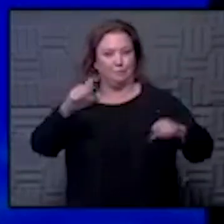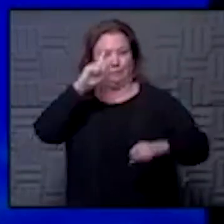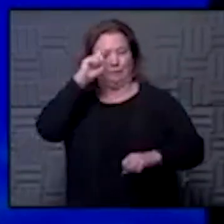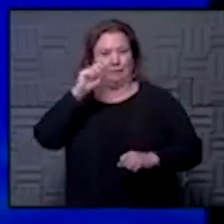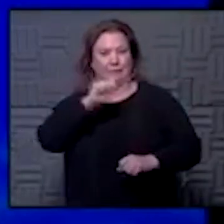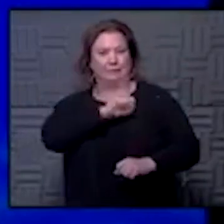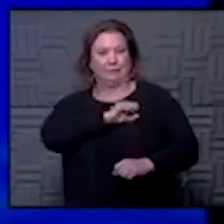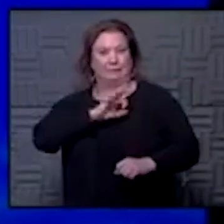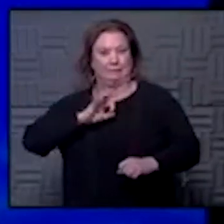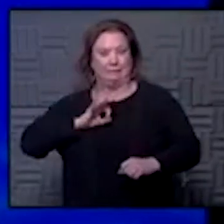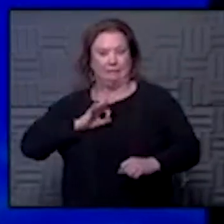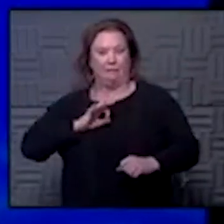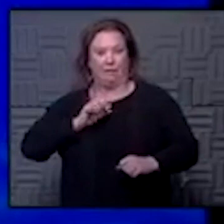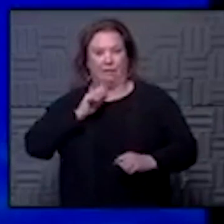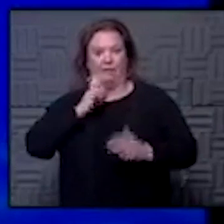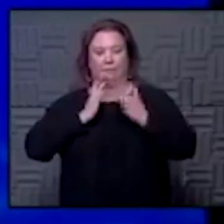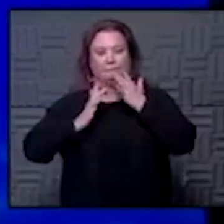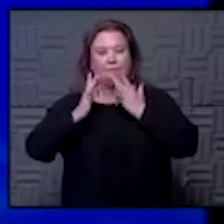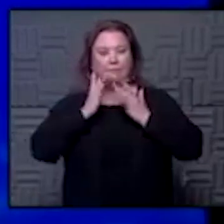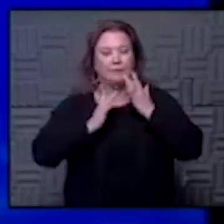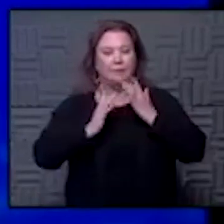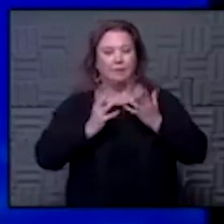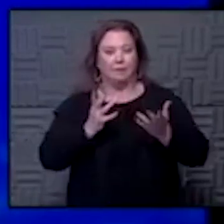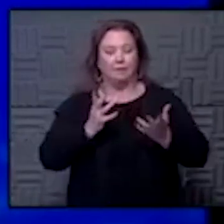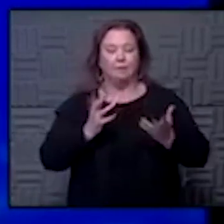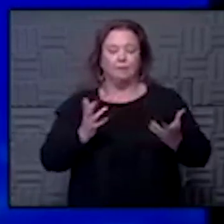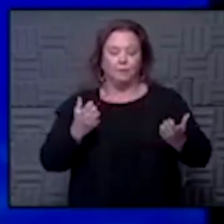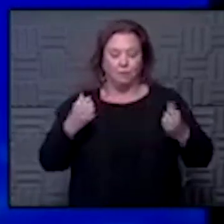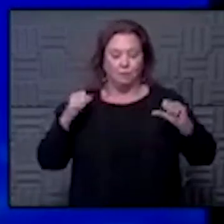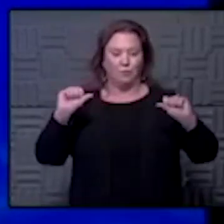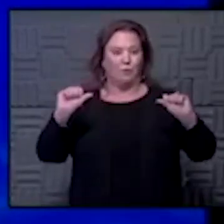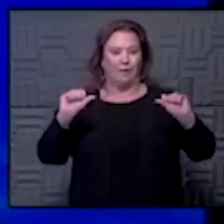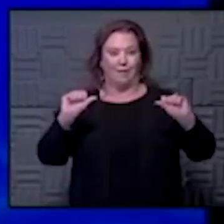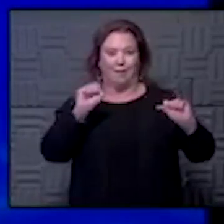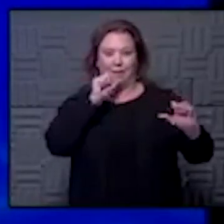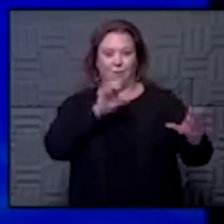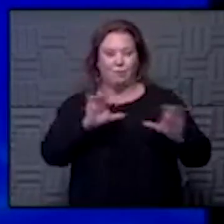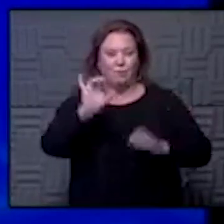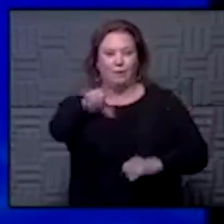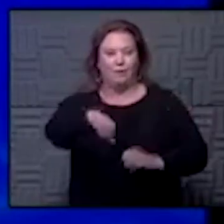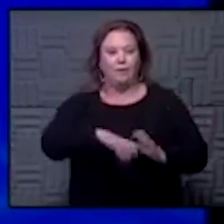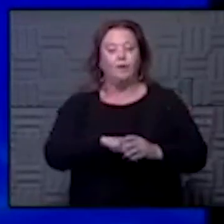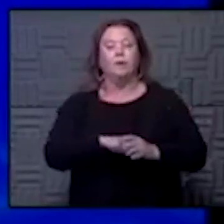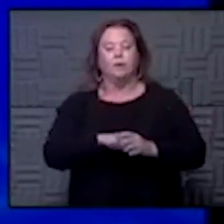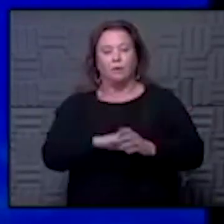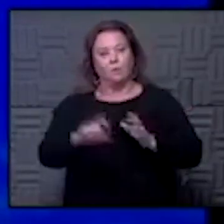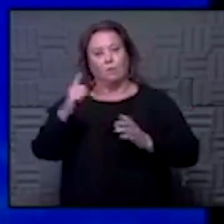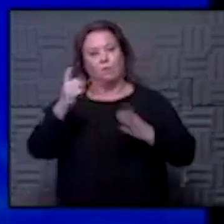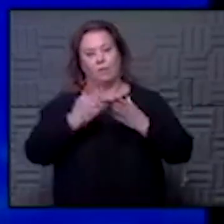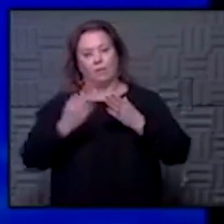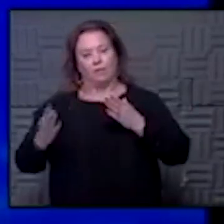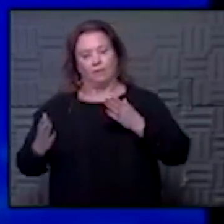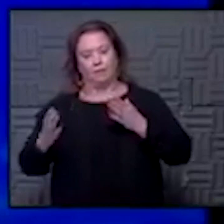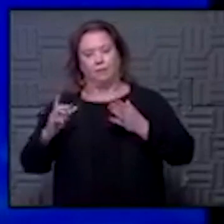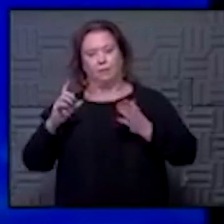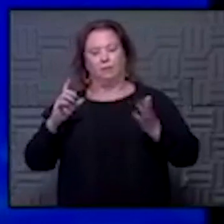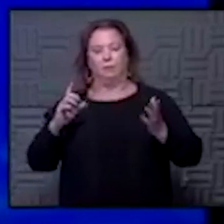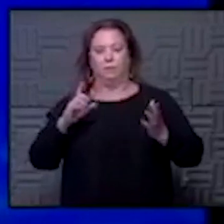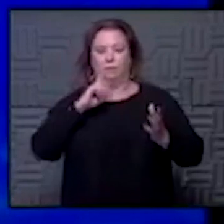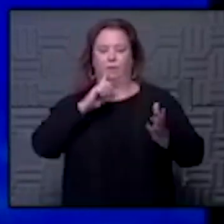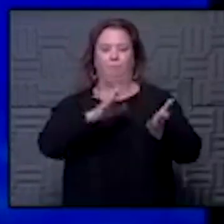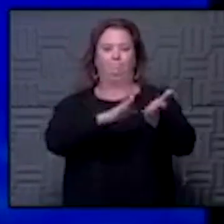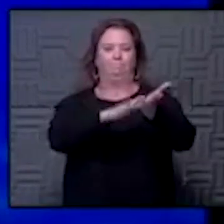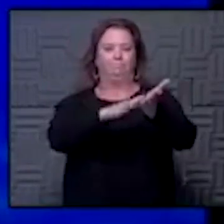staffing ratios and you're spreading people too thin. So we're going to do everything in our power not to do that. And one of the things and that's why we so